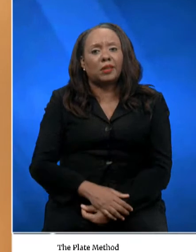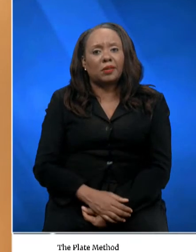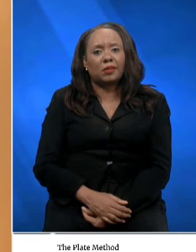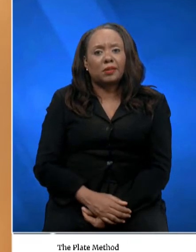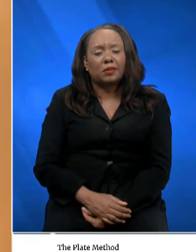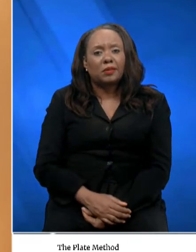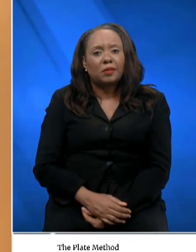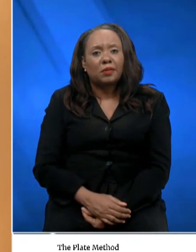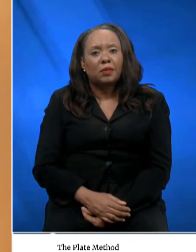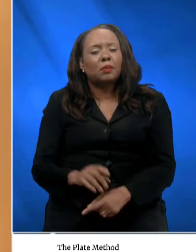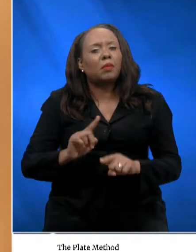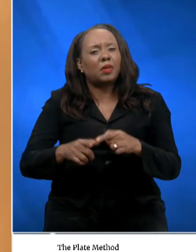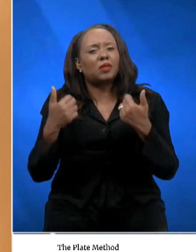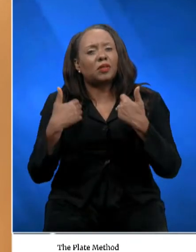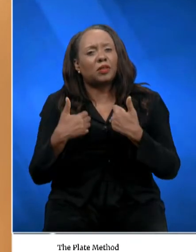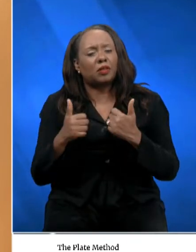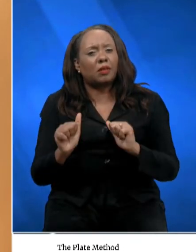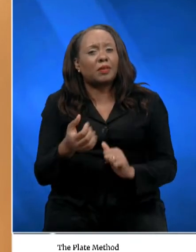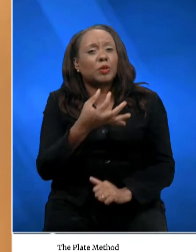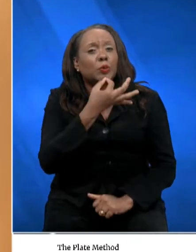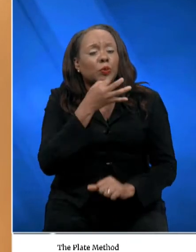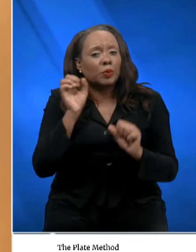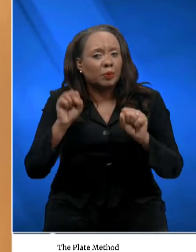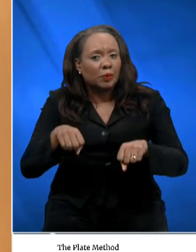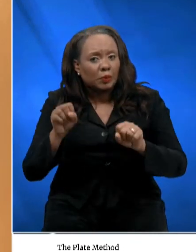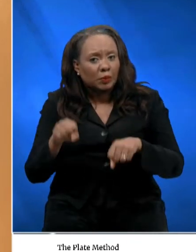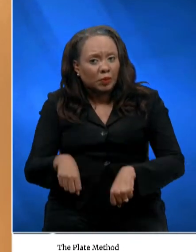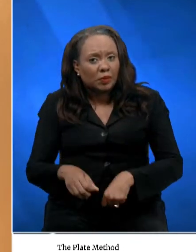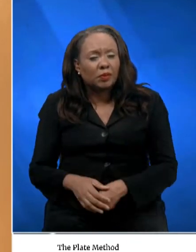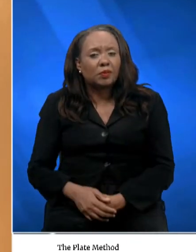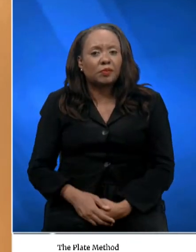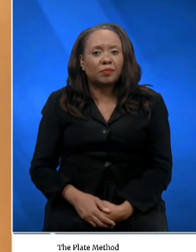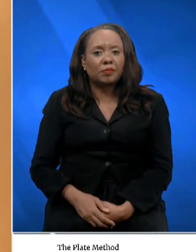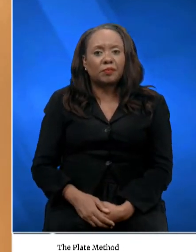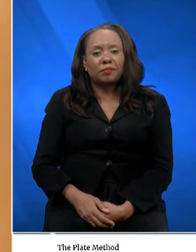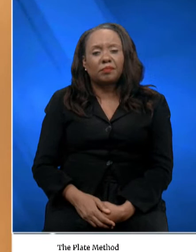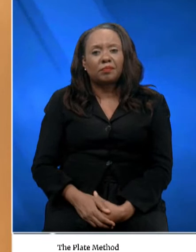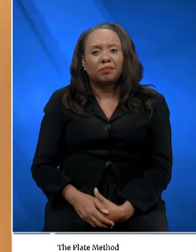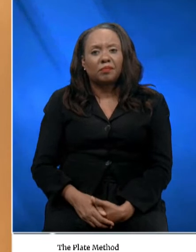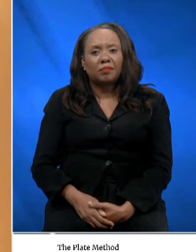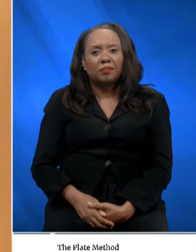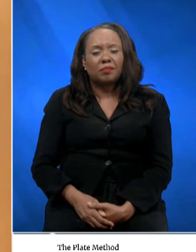operate as soon as possible for the best outcome. But I realize, unfortunately,